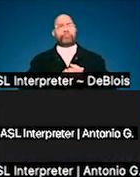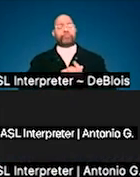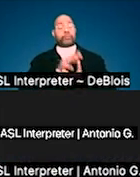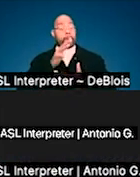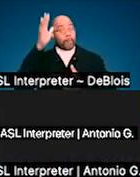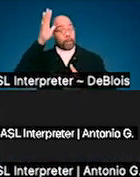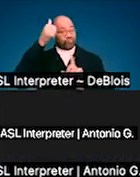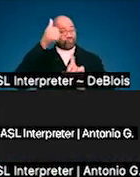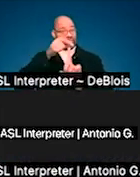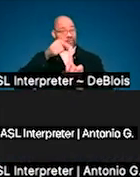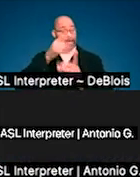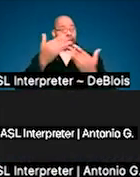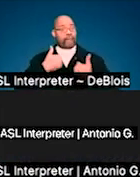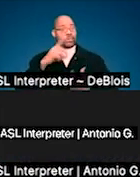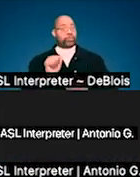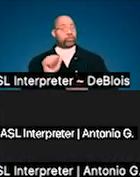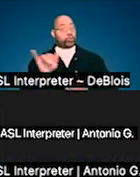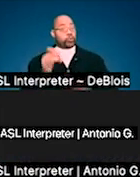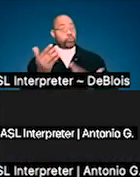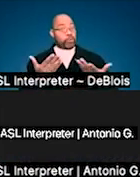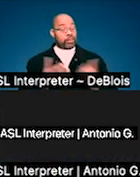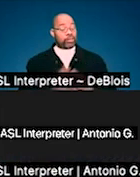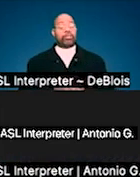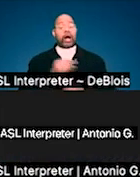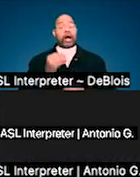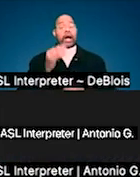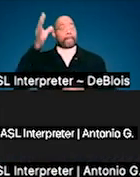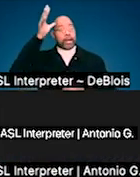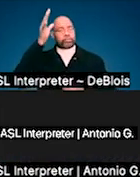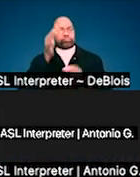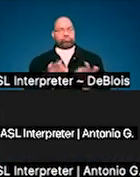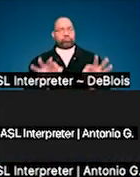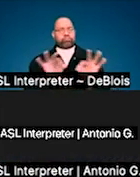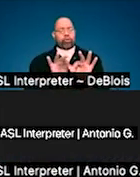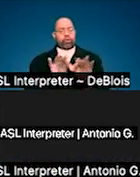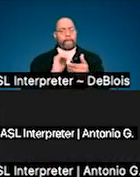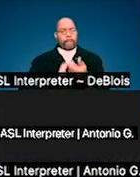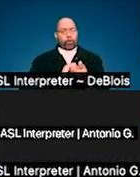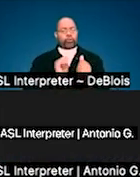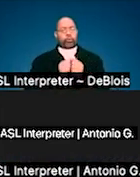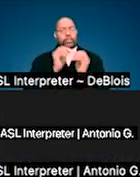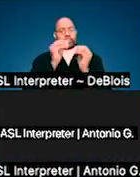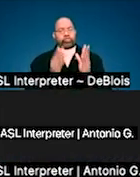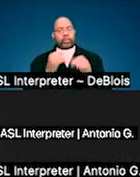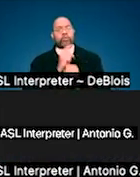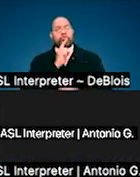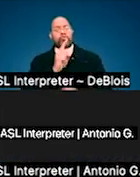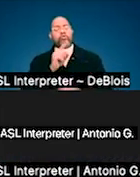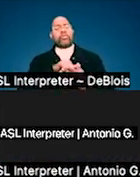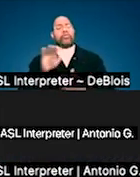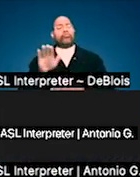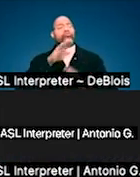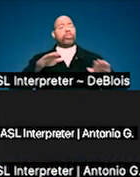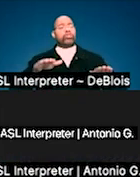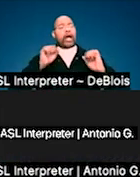parents themselves may have disabilities, and parents are important partners with teachers in making sure that their children